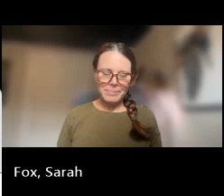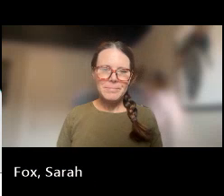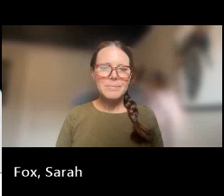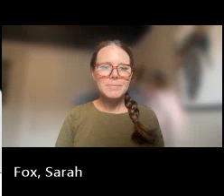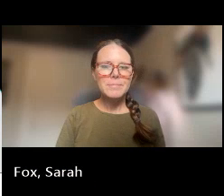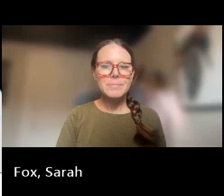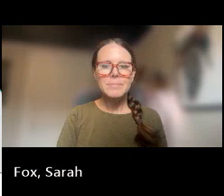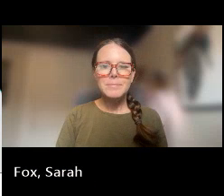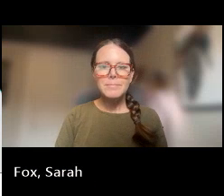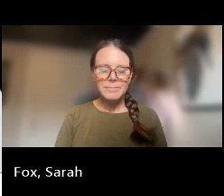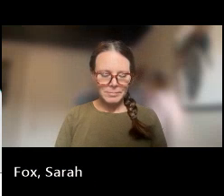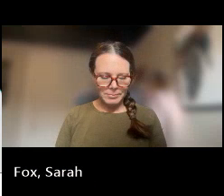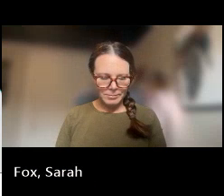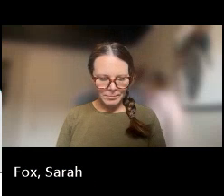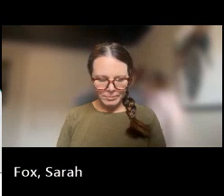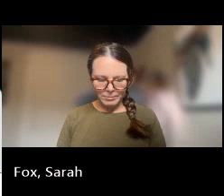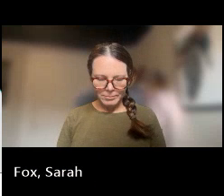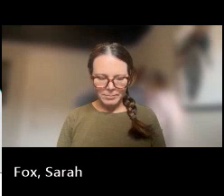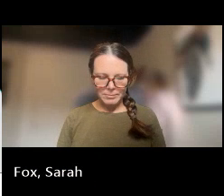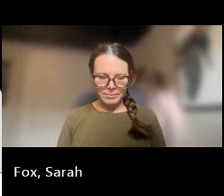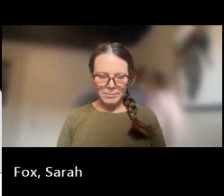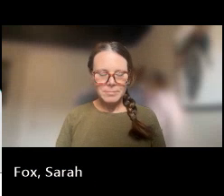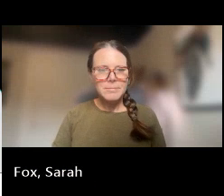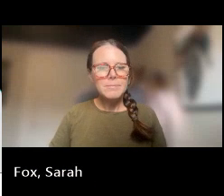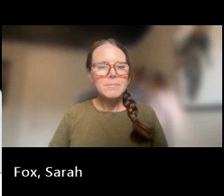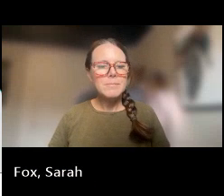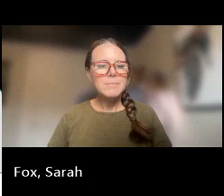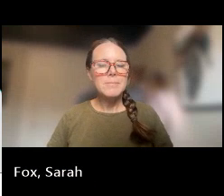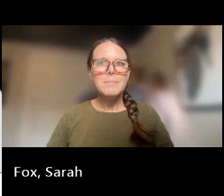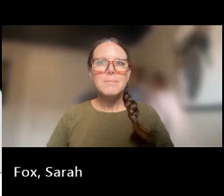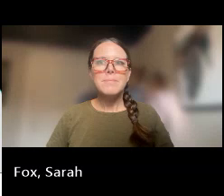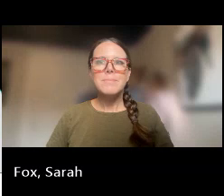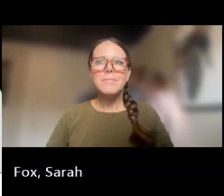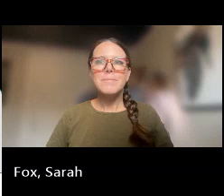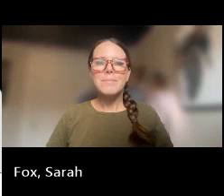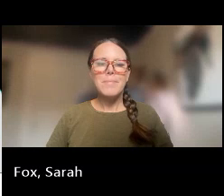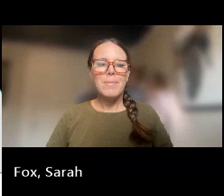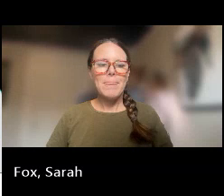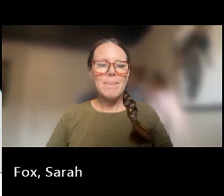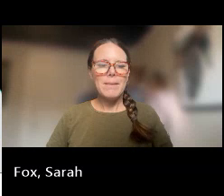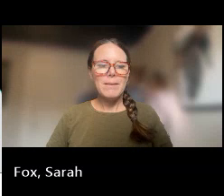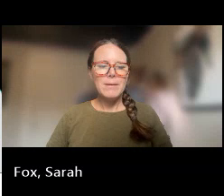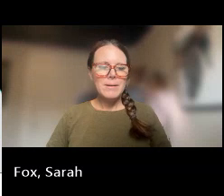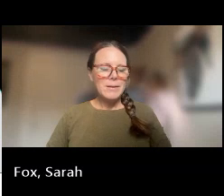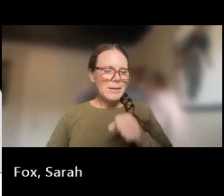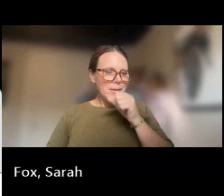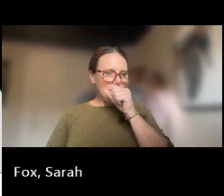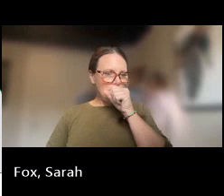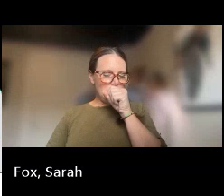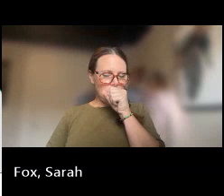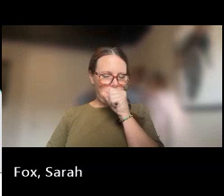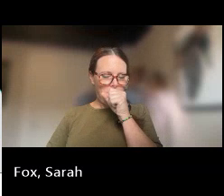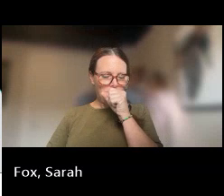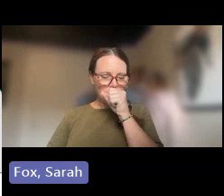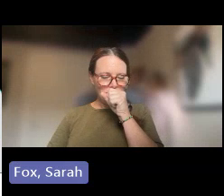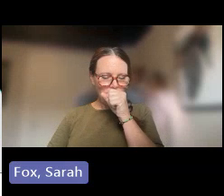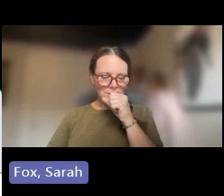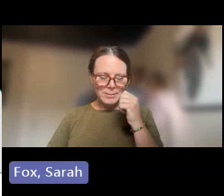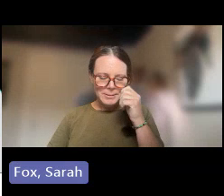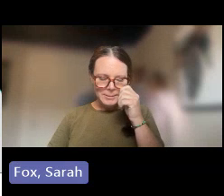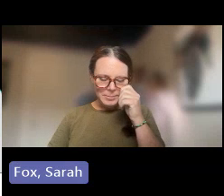remember from last year, we learn something every year. So I always take notes. Sometimes you guys send me emails saying, hey, let's think about the process for next